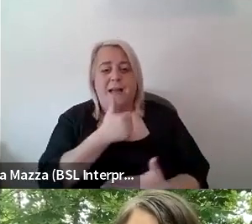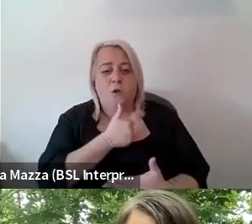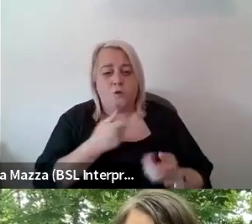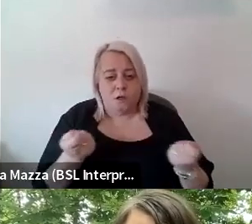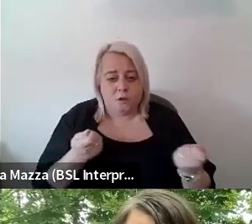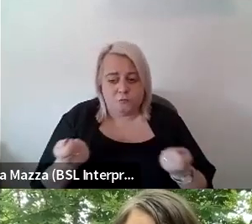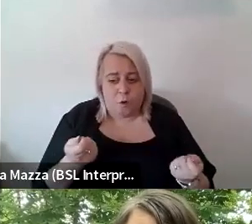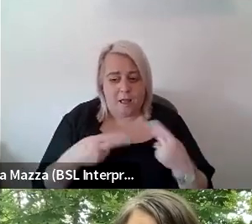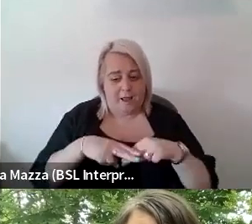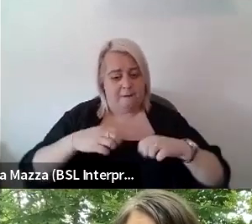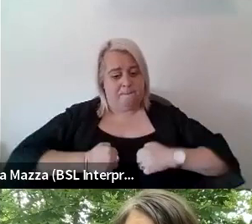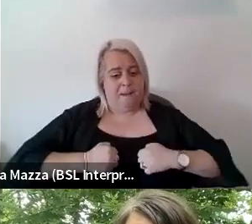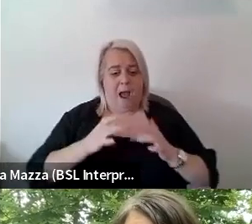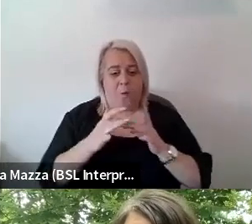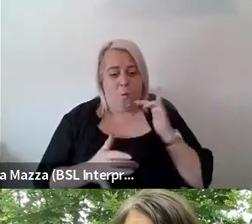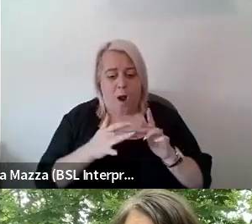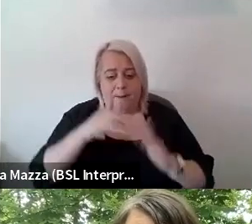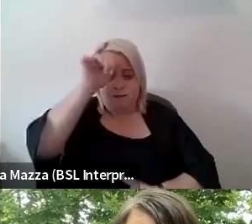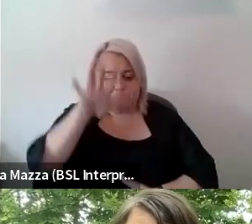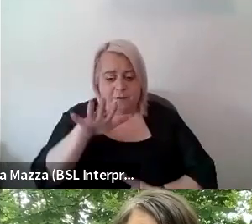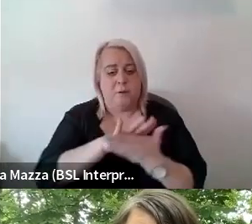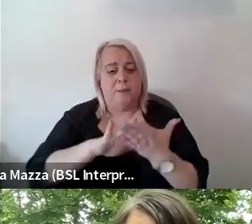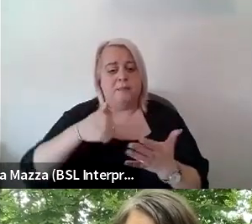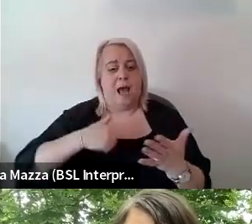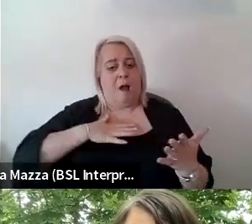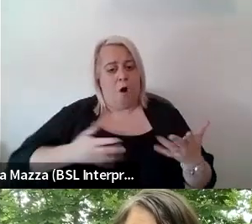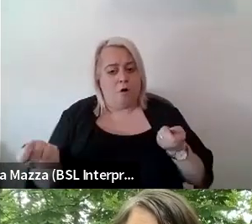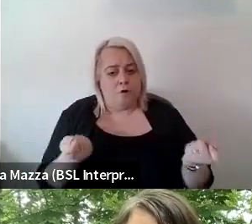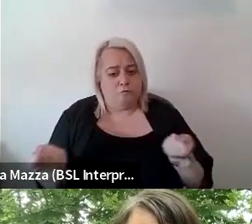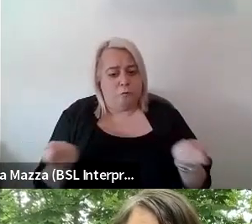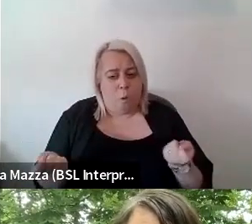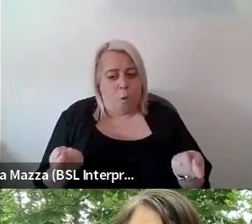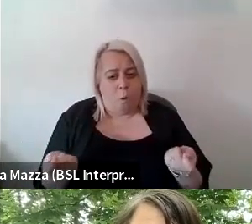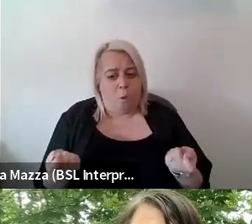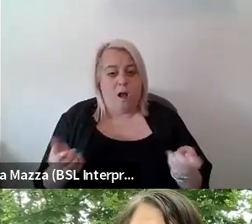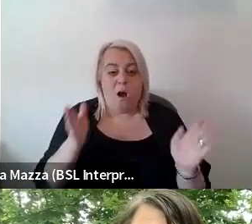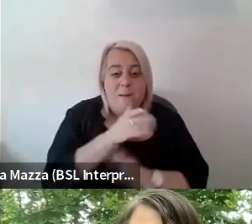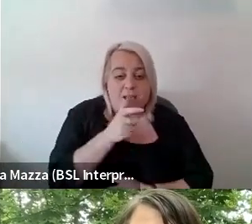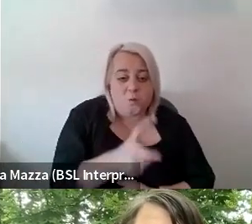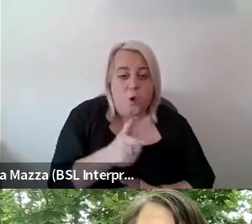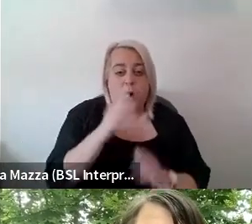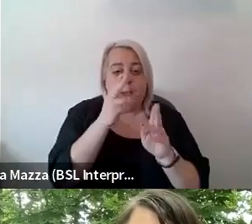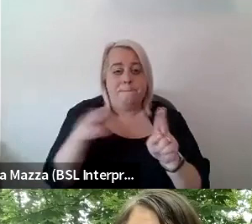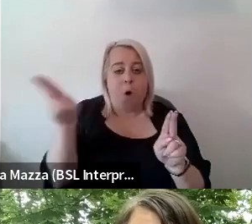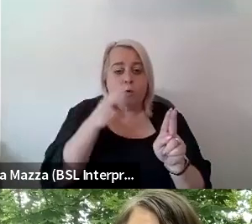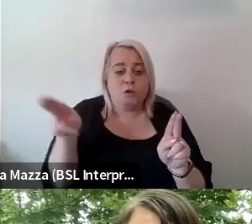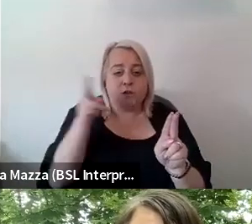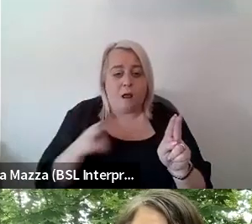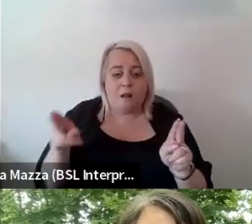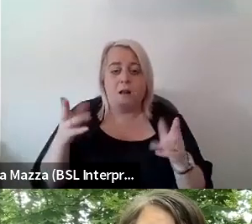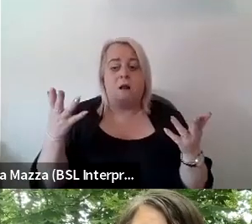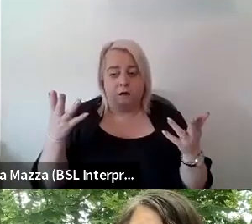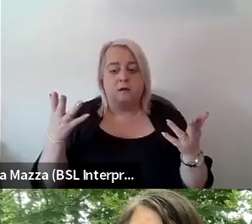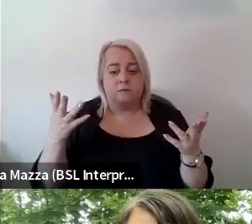my web experience, I want control over it, whether it's motion or my password. And let's be for